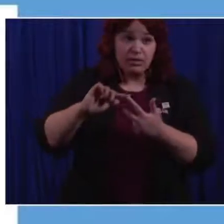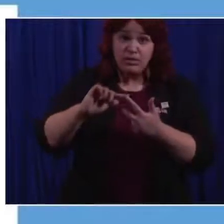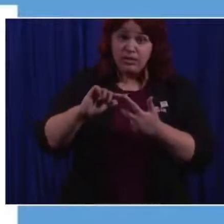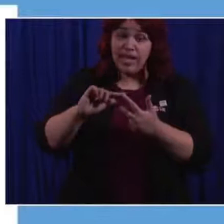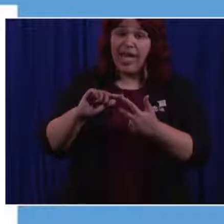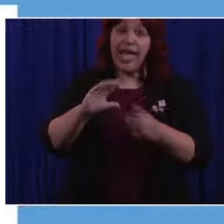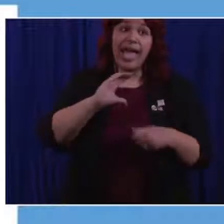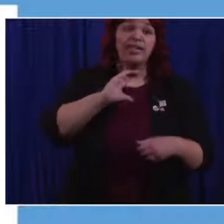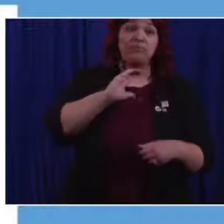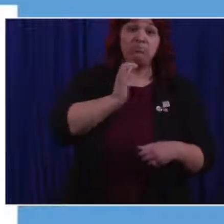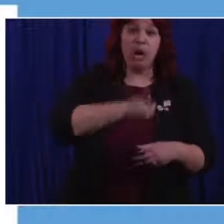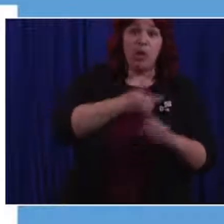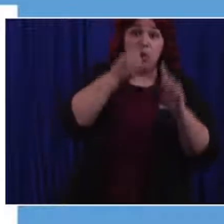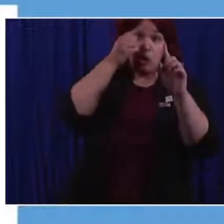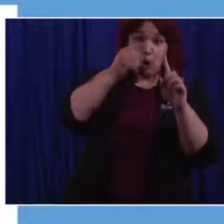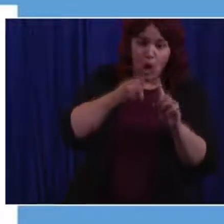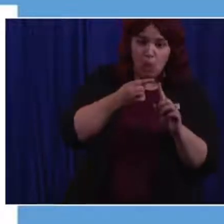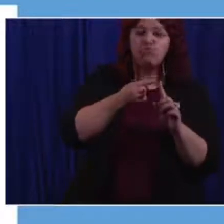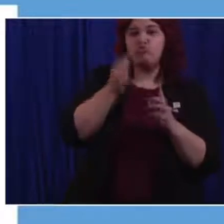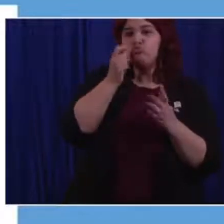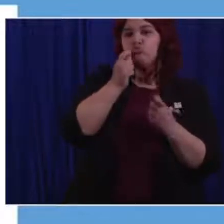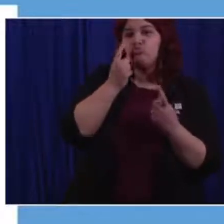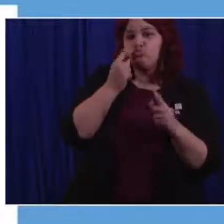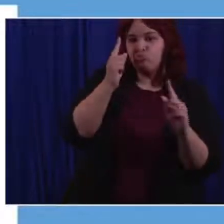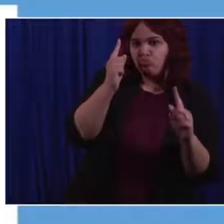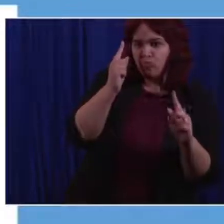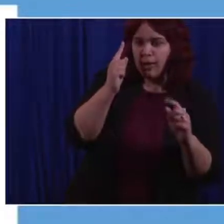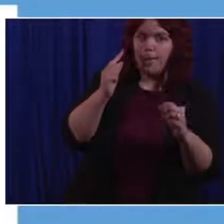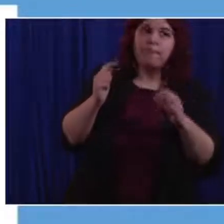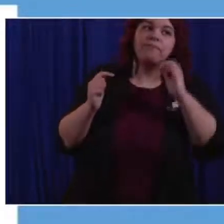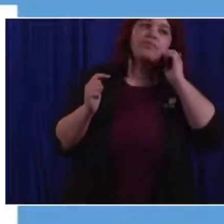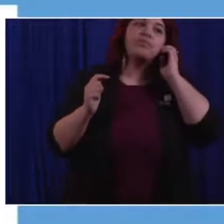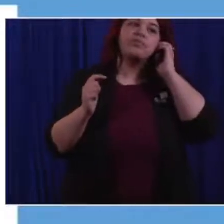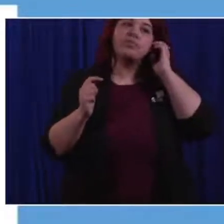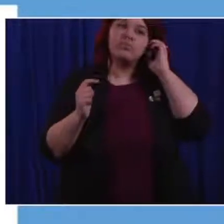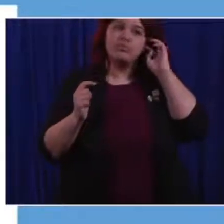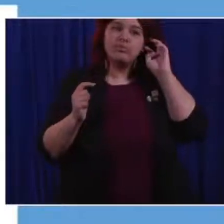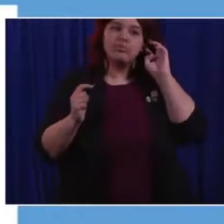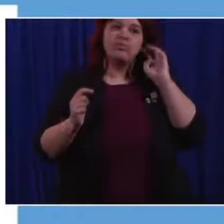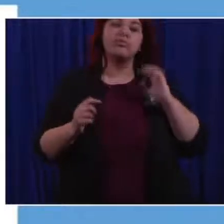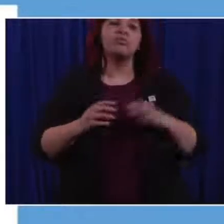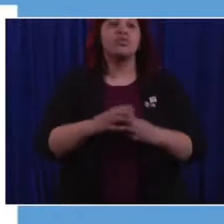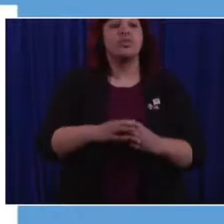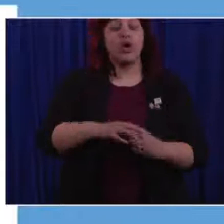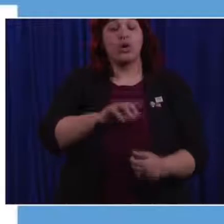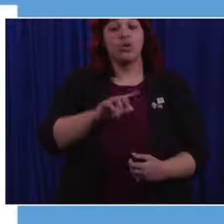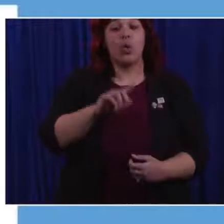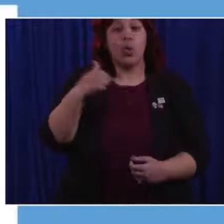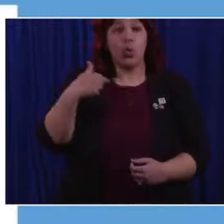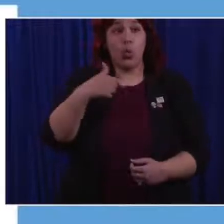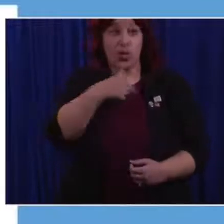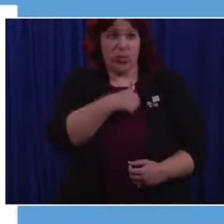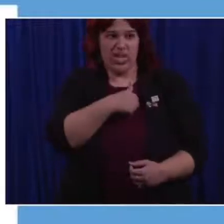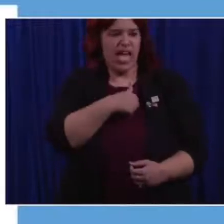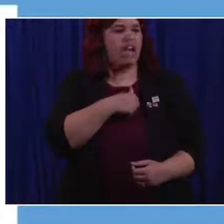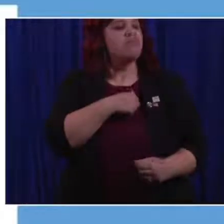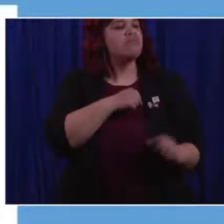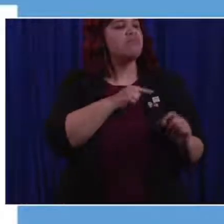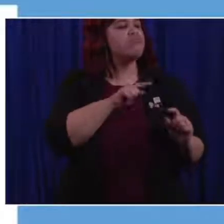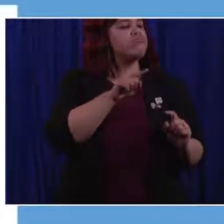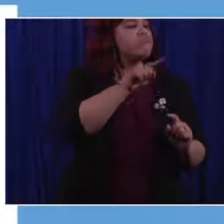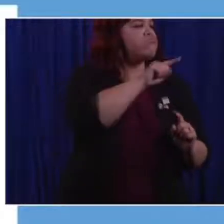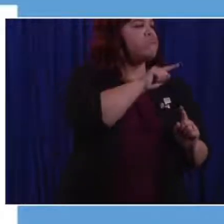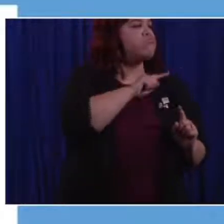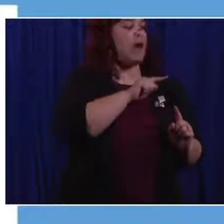that we have been discussing. As Governor DeWine mentioned, we believe, and our subject matter experts who've reviewed this from the security and